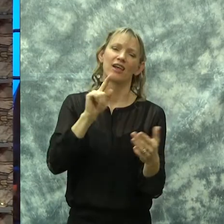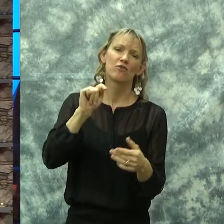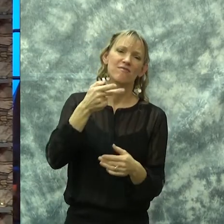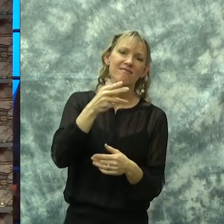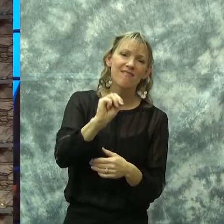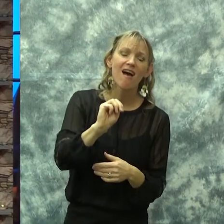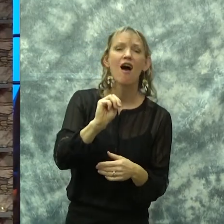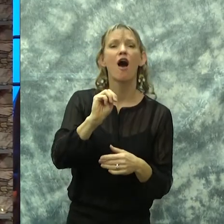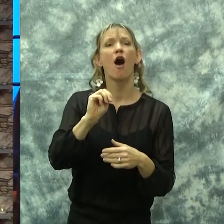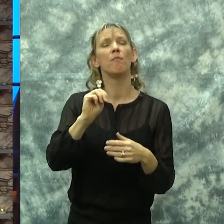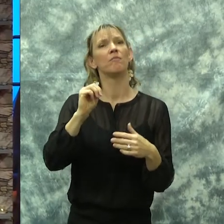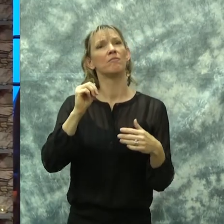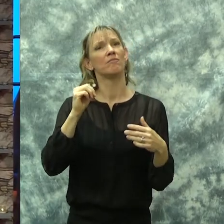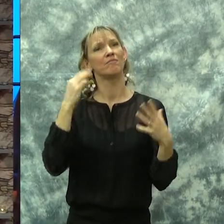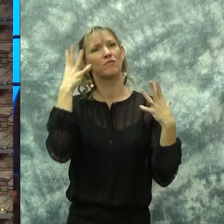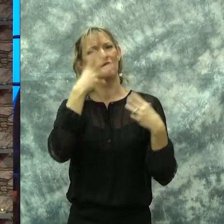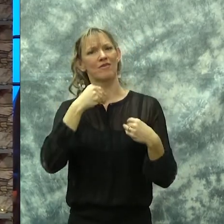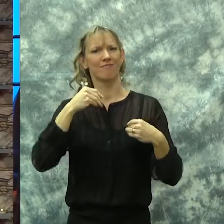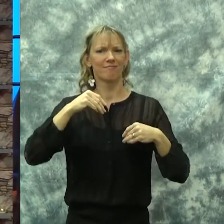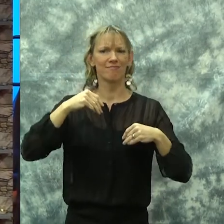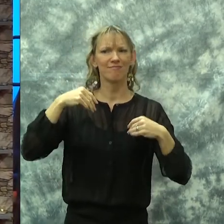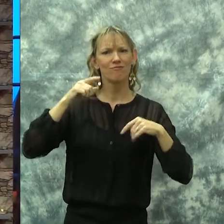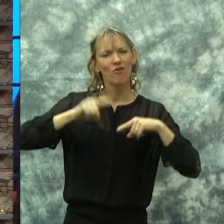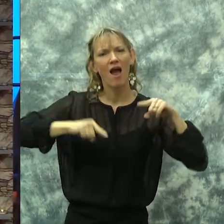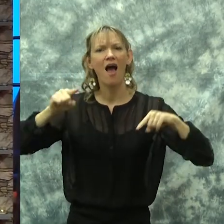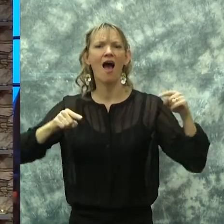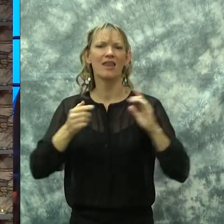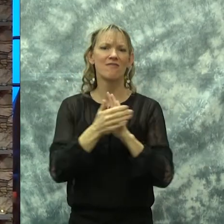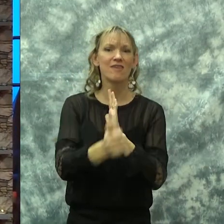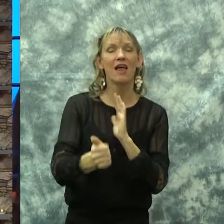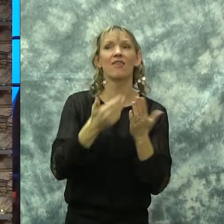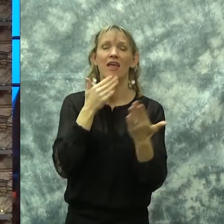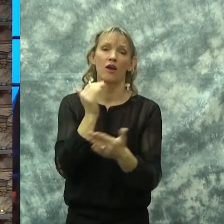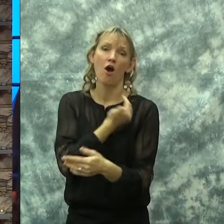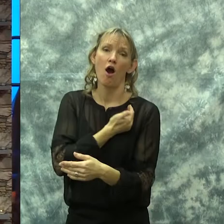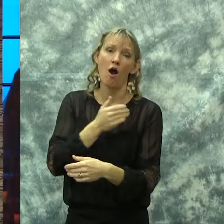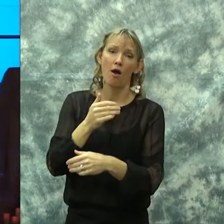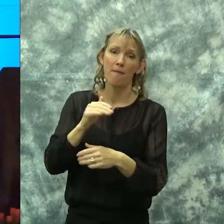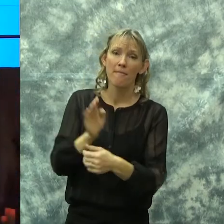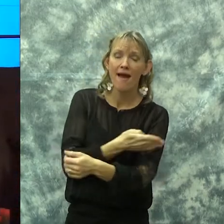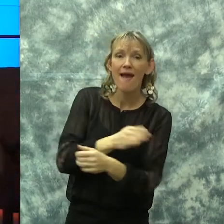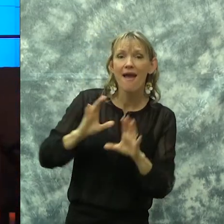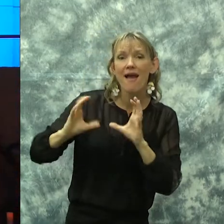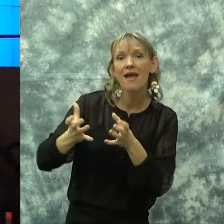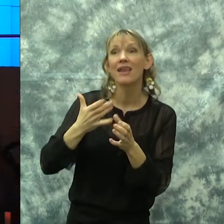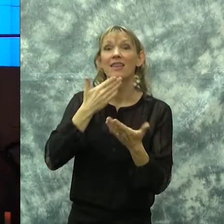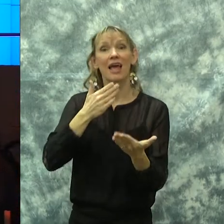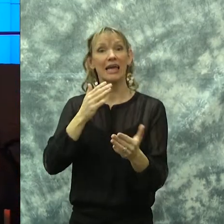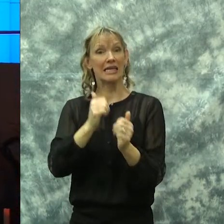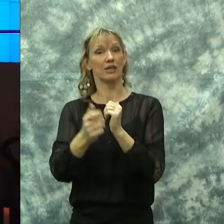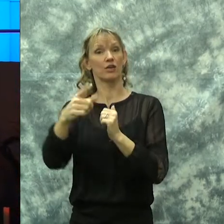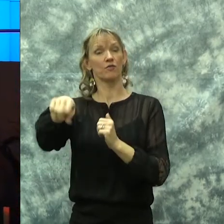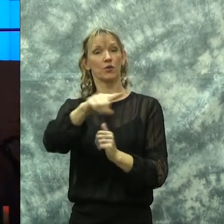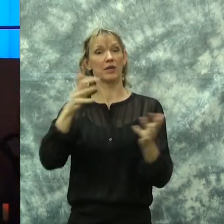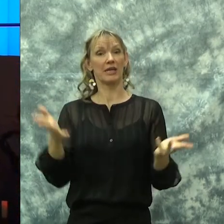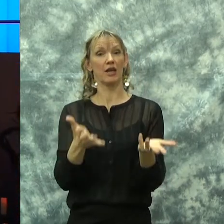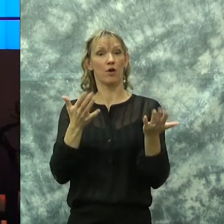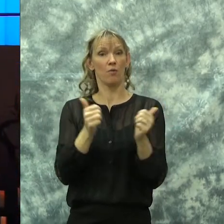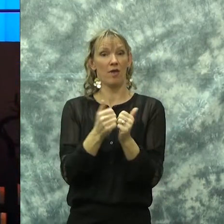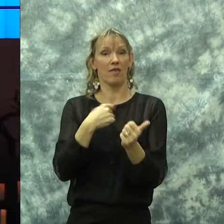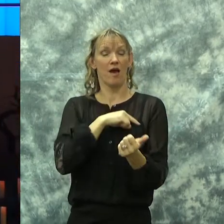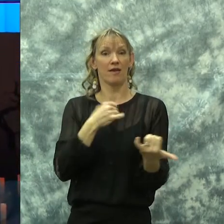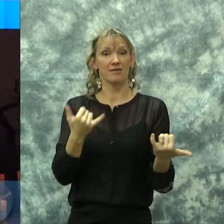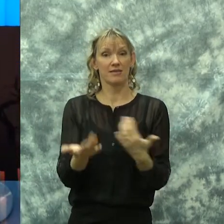for bringing us such a variety of incredible talent here. Thank you to our Mile High Band. Thanks to each of you for being here with us this